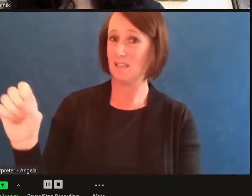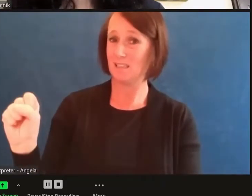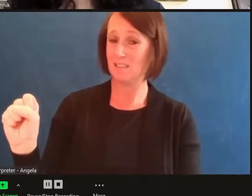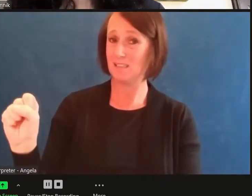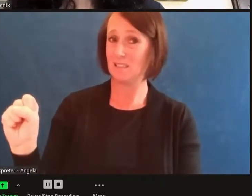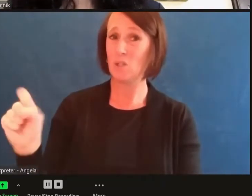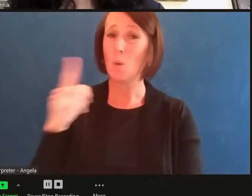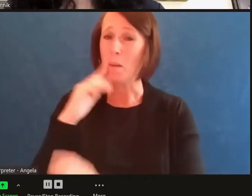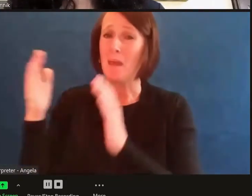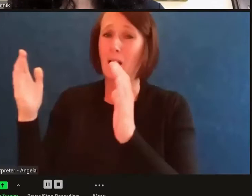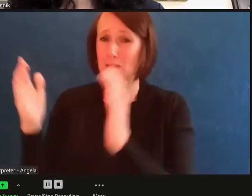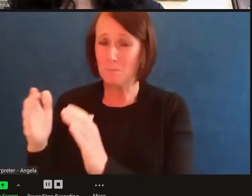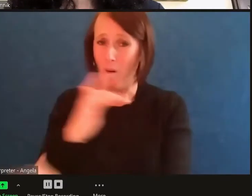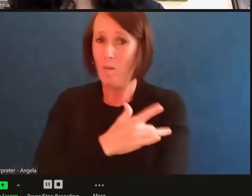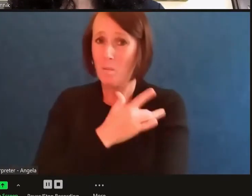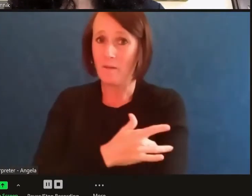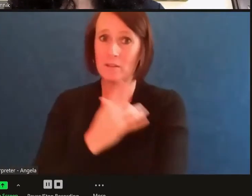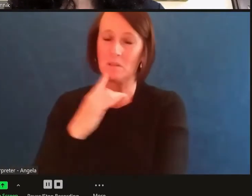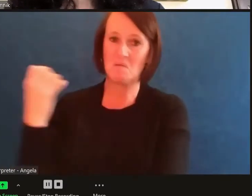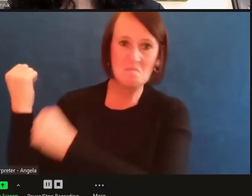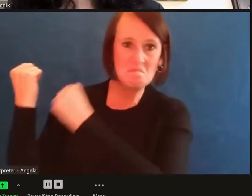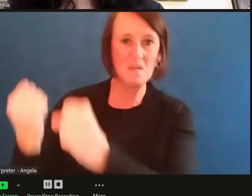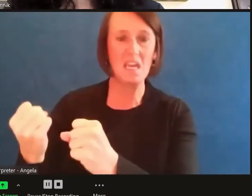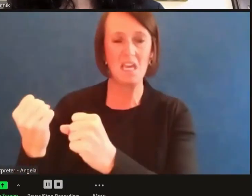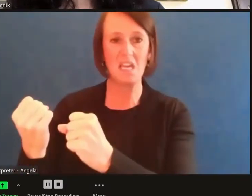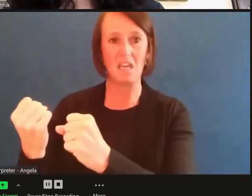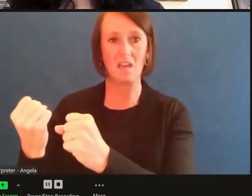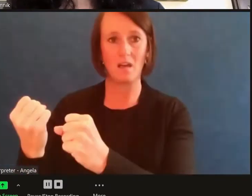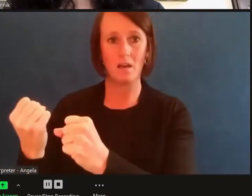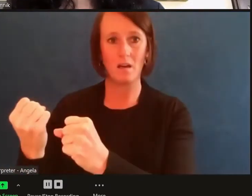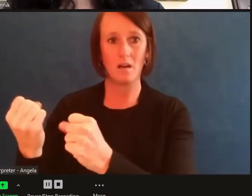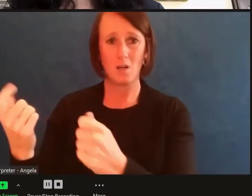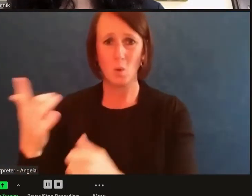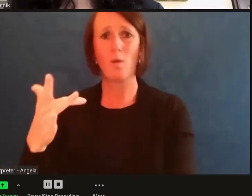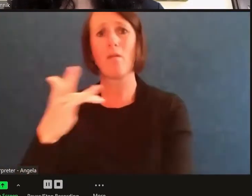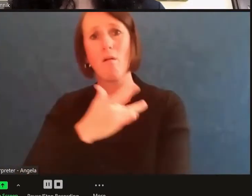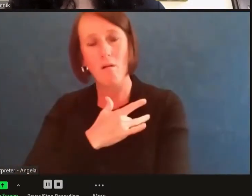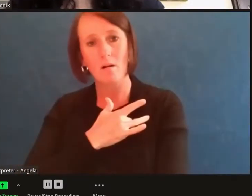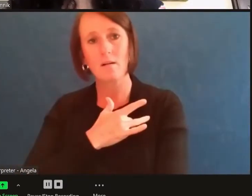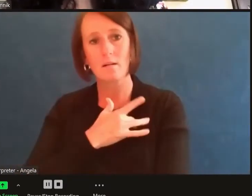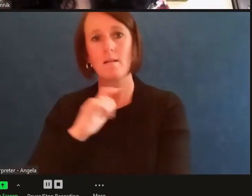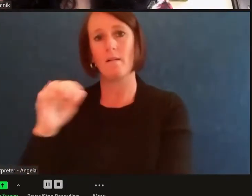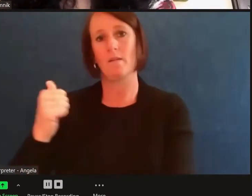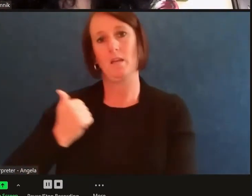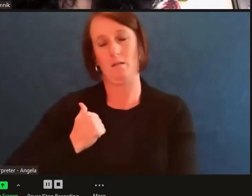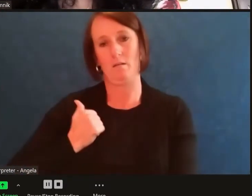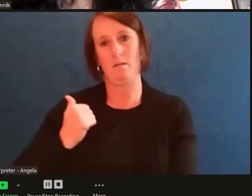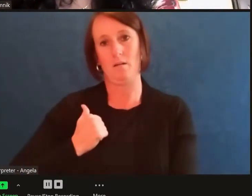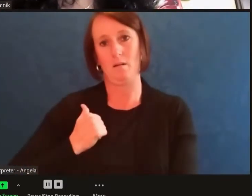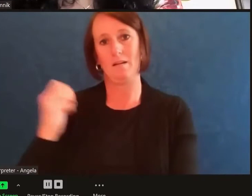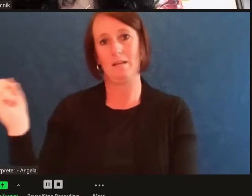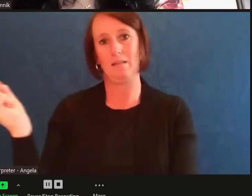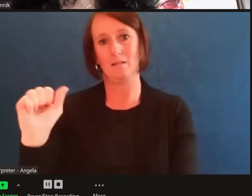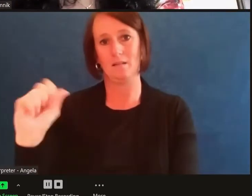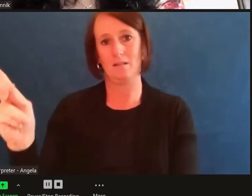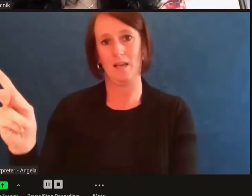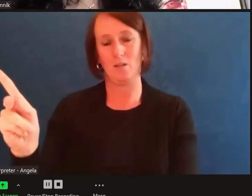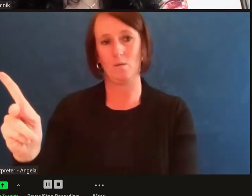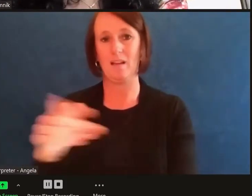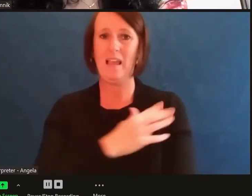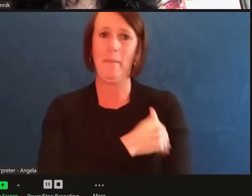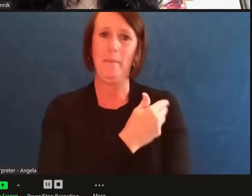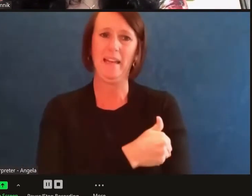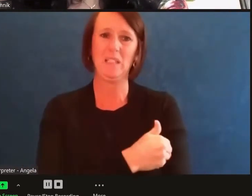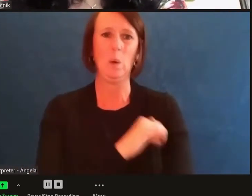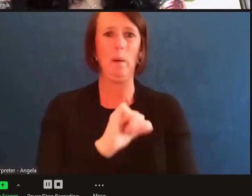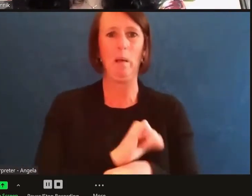you're a mighty province. And I don't consider you central Canada. I consider you the heart of Canada. Whenever I say that, people from Manitoba and Alberta get